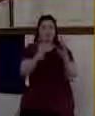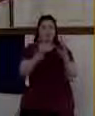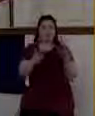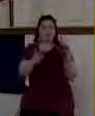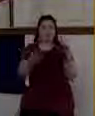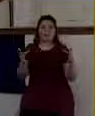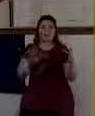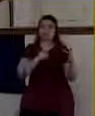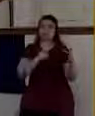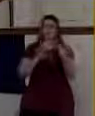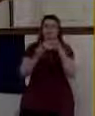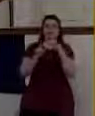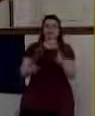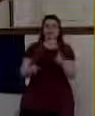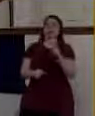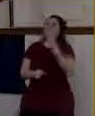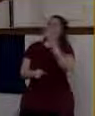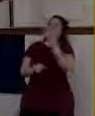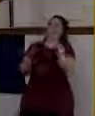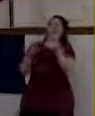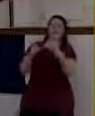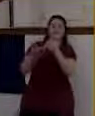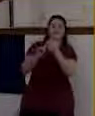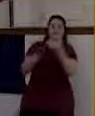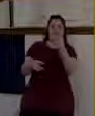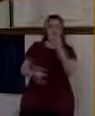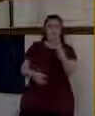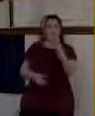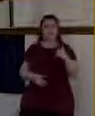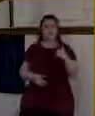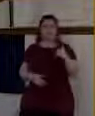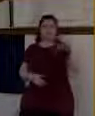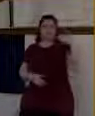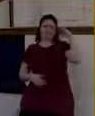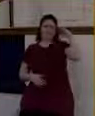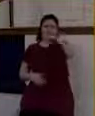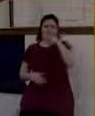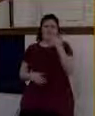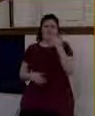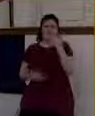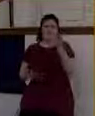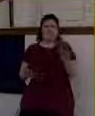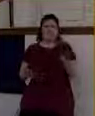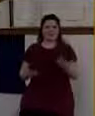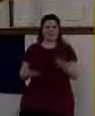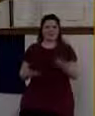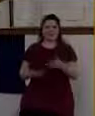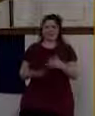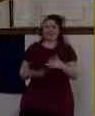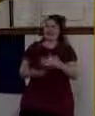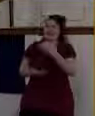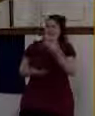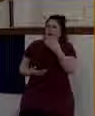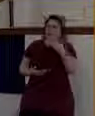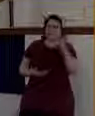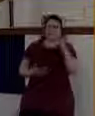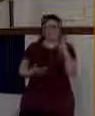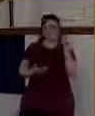God. This might seem strange to us. You know, why would God speak to this old prophet that had previously lied to